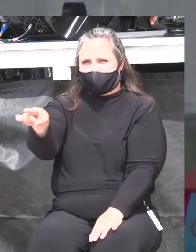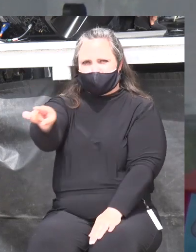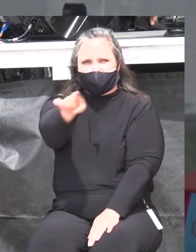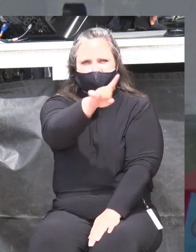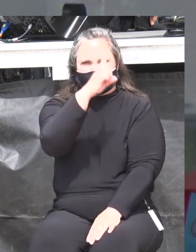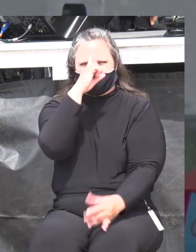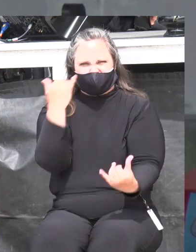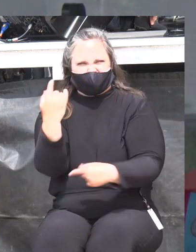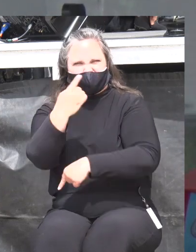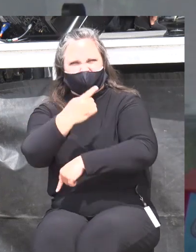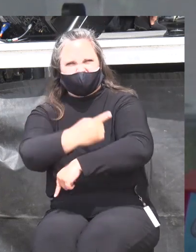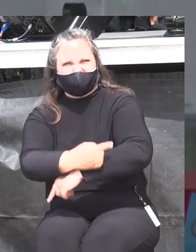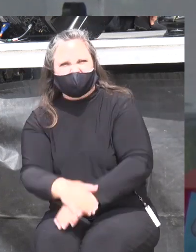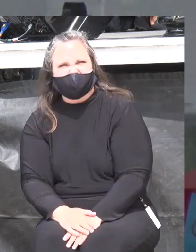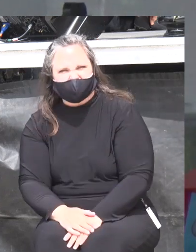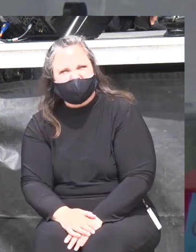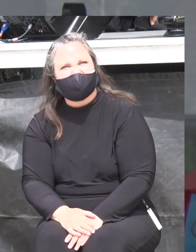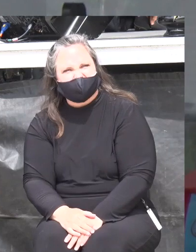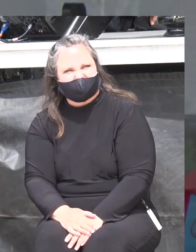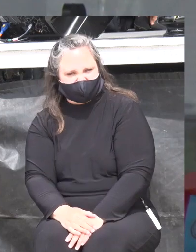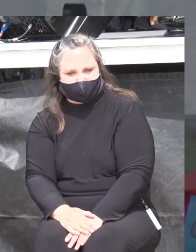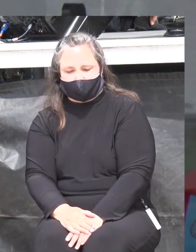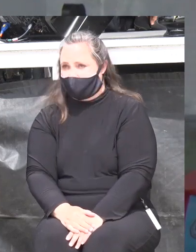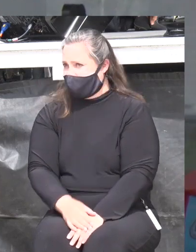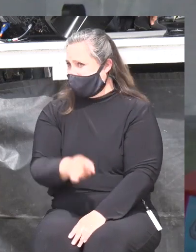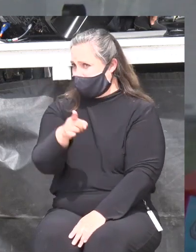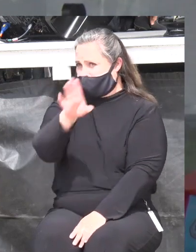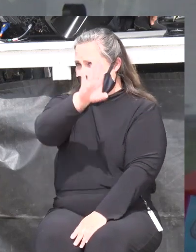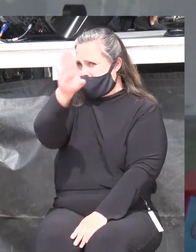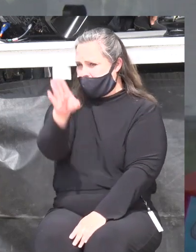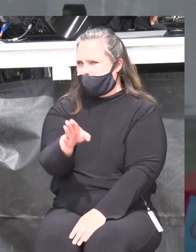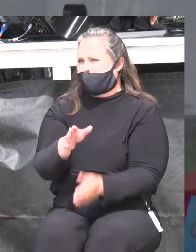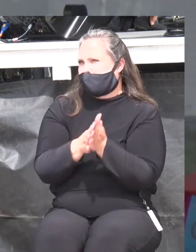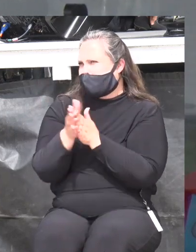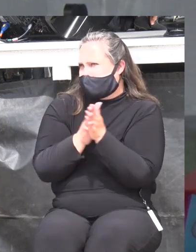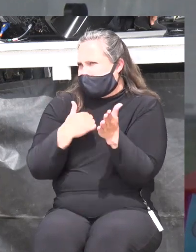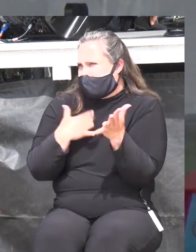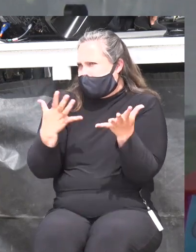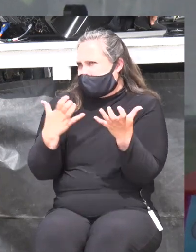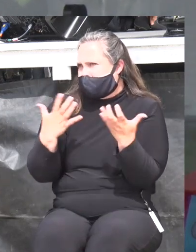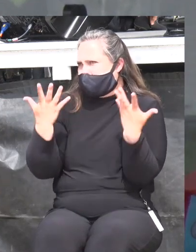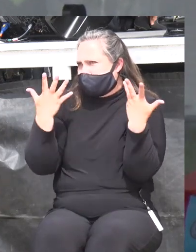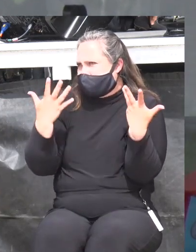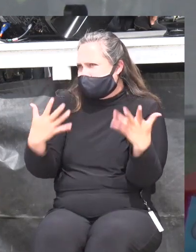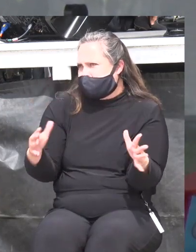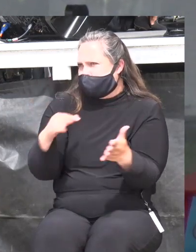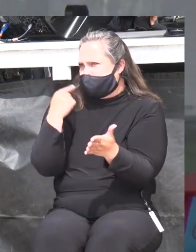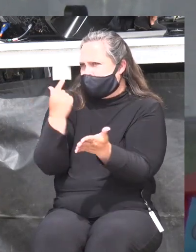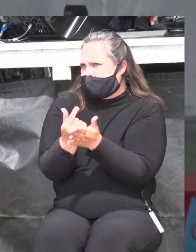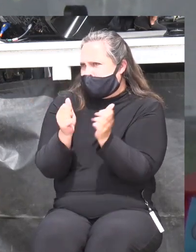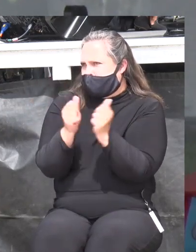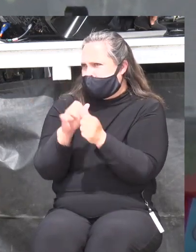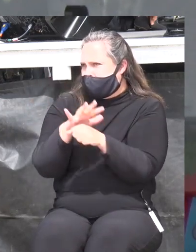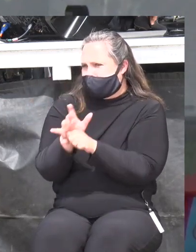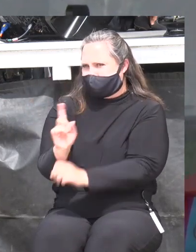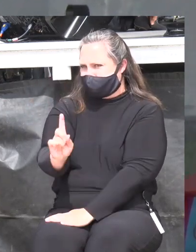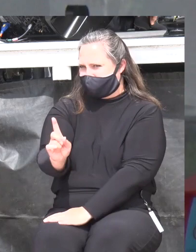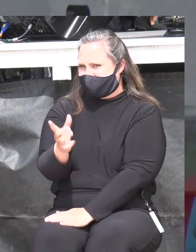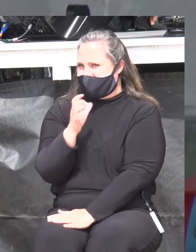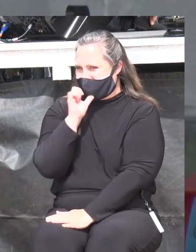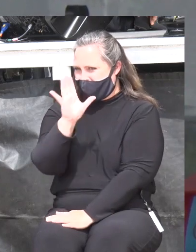sure you would not have purposely chose to complete your degree through a global pandemic, a defining